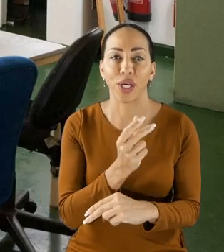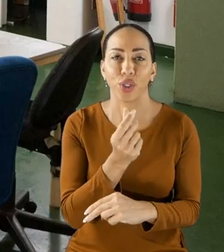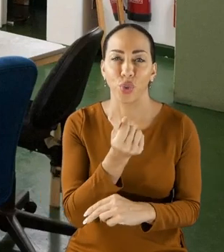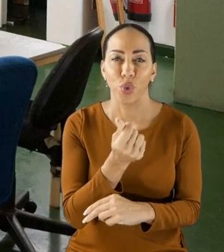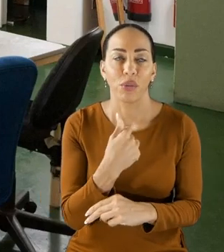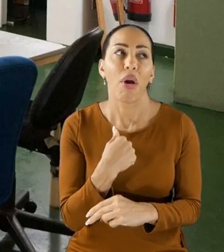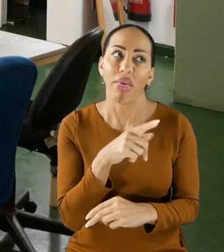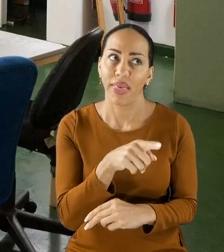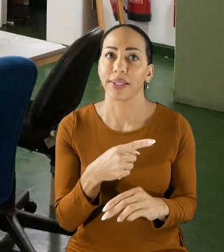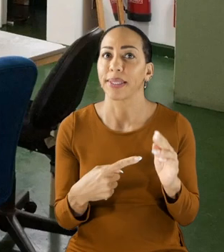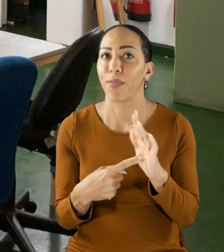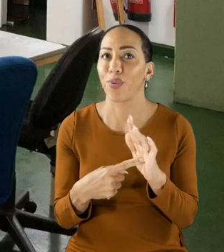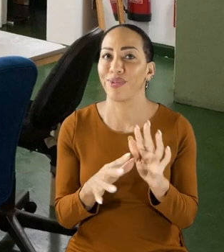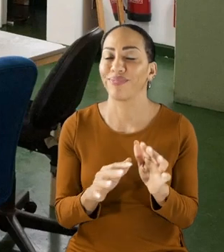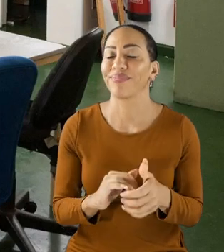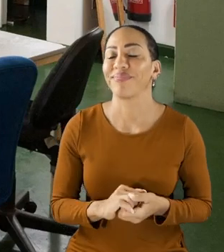Always important.